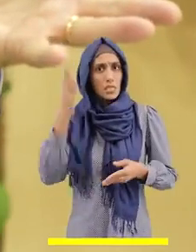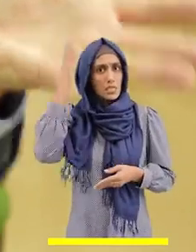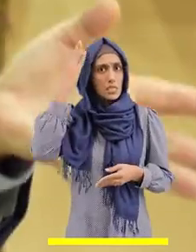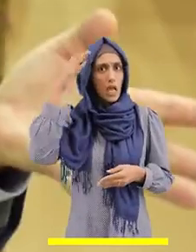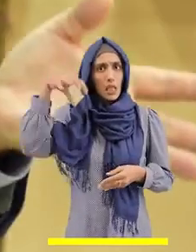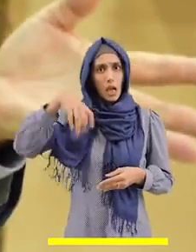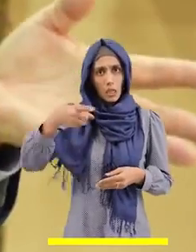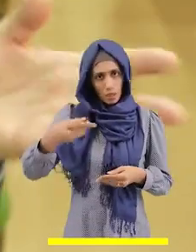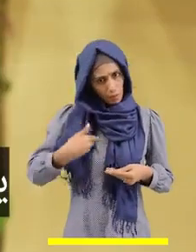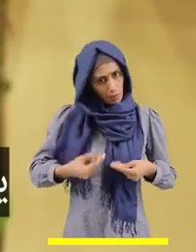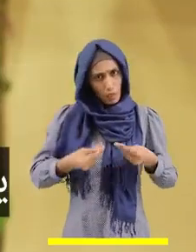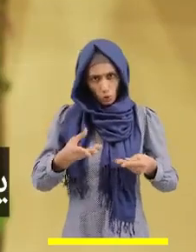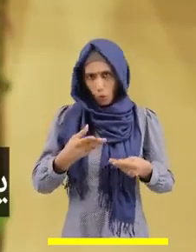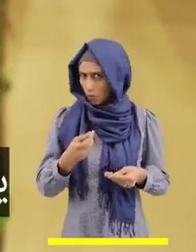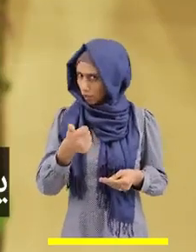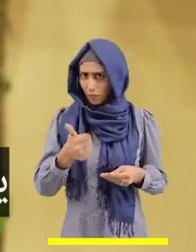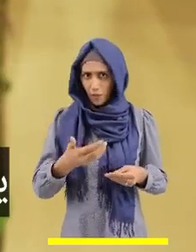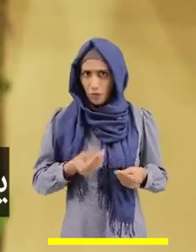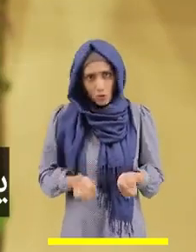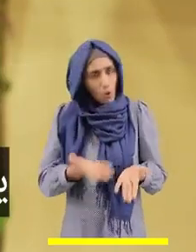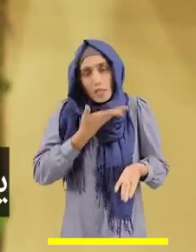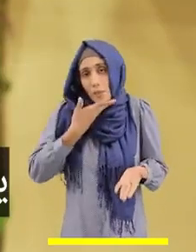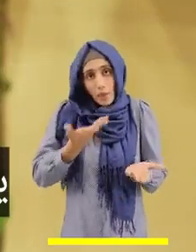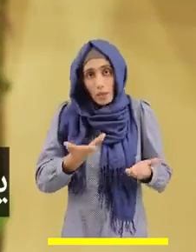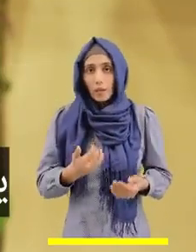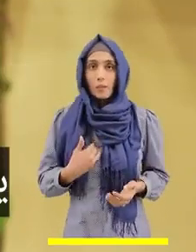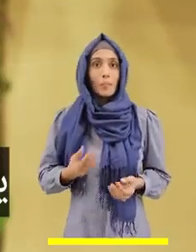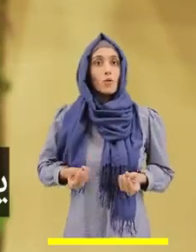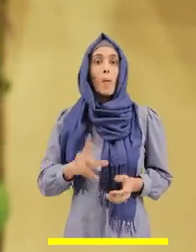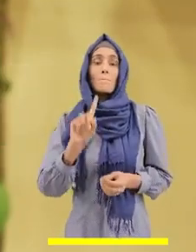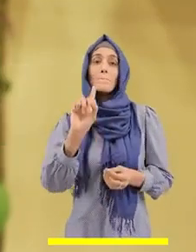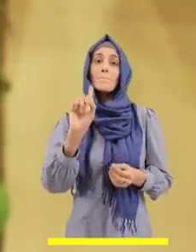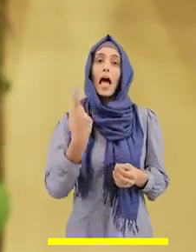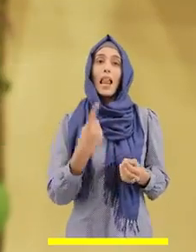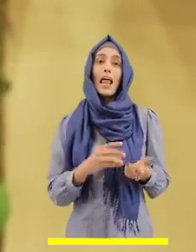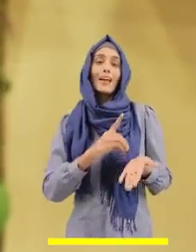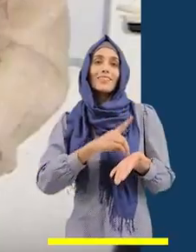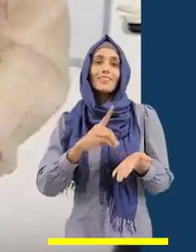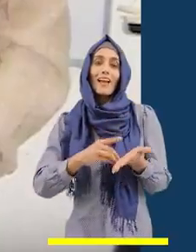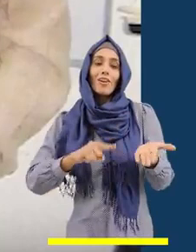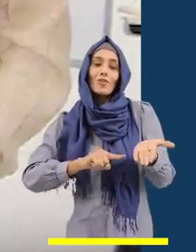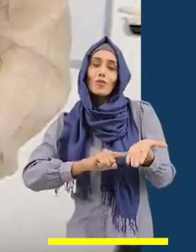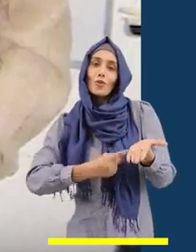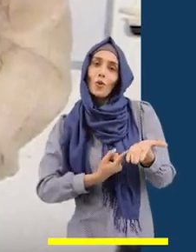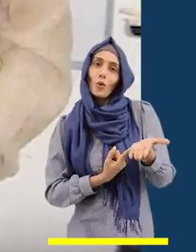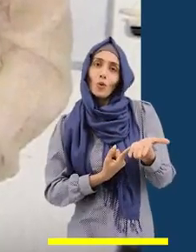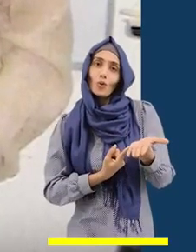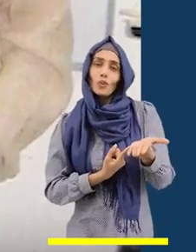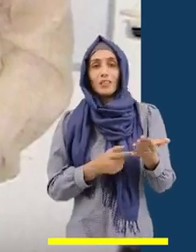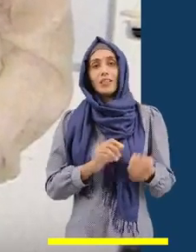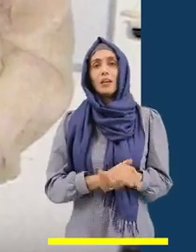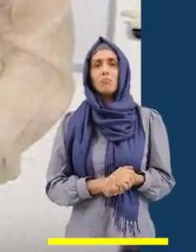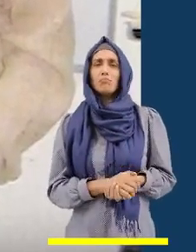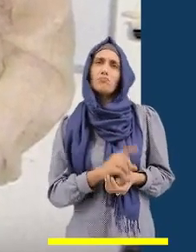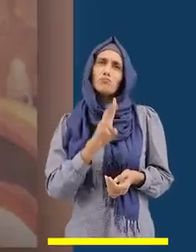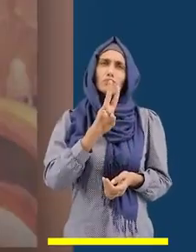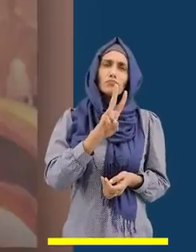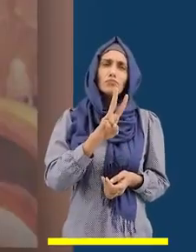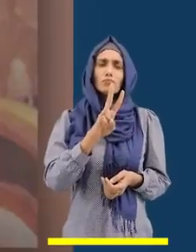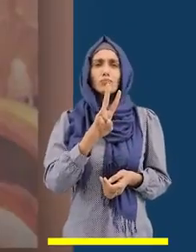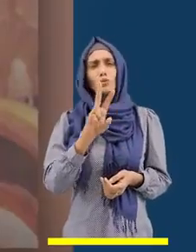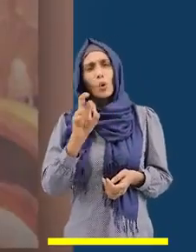It was in the heart of Karachi in the Sadr area. And we started our first small Deaf Reach tuition center there. We had